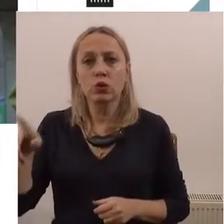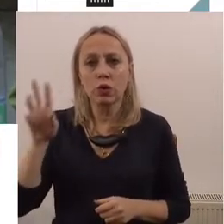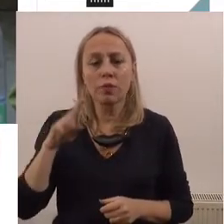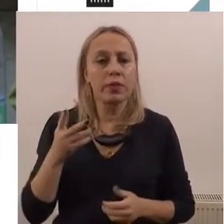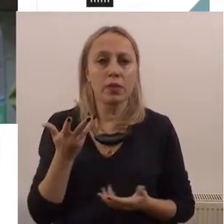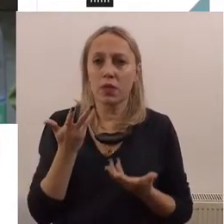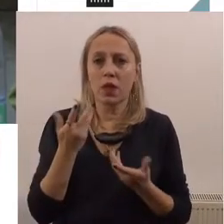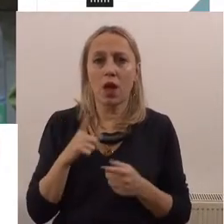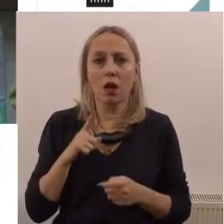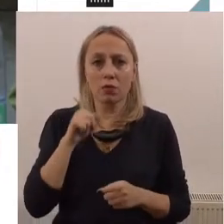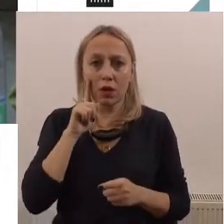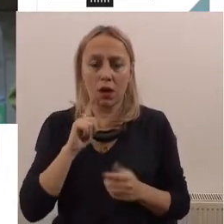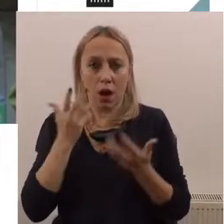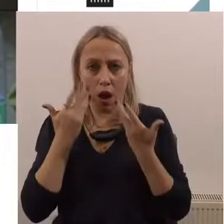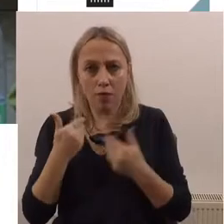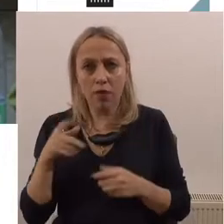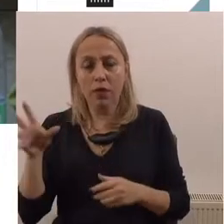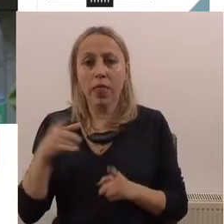museum staff